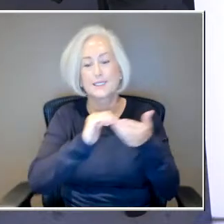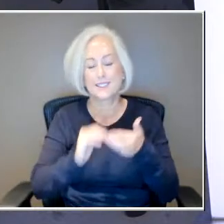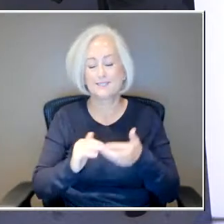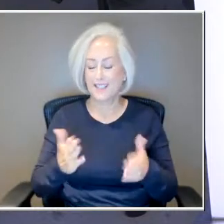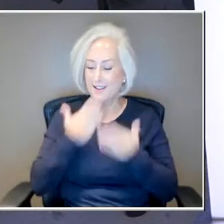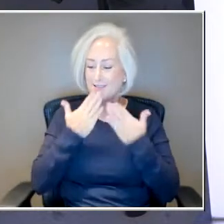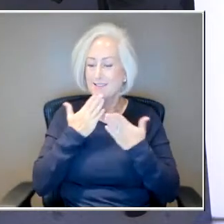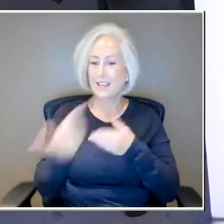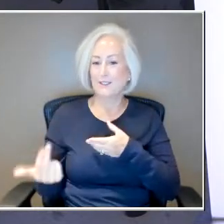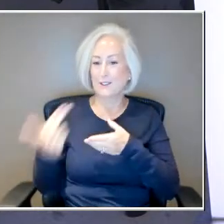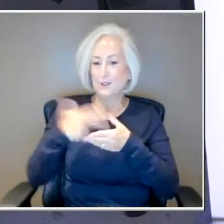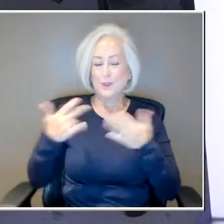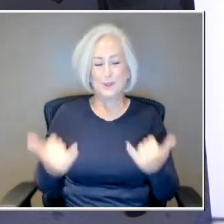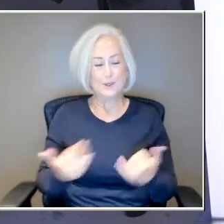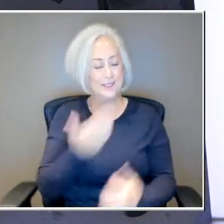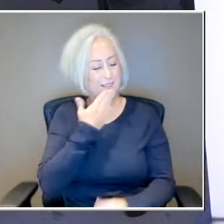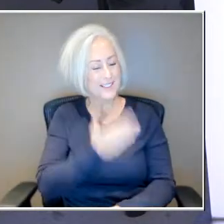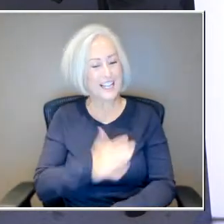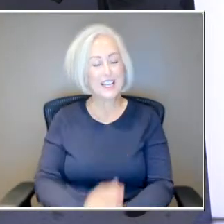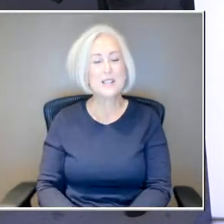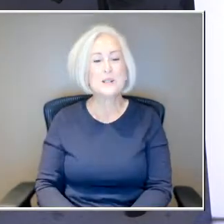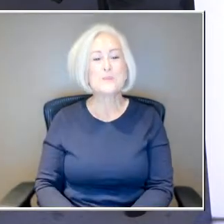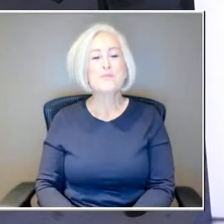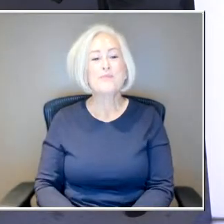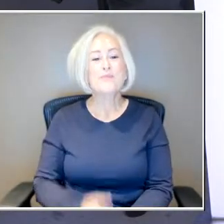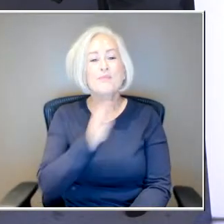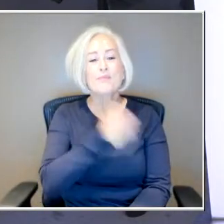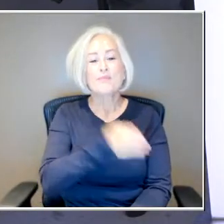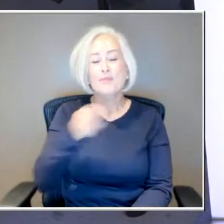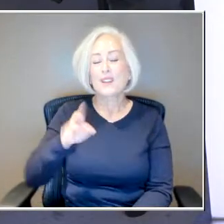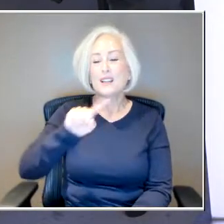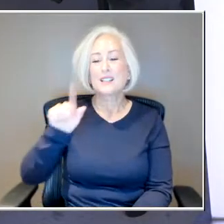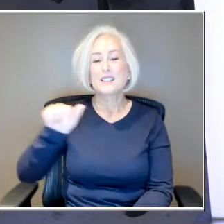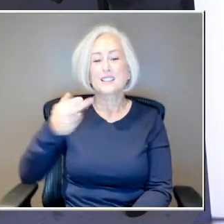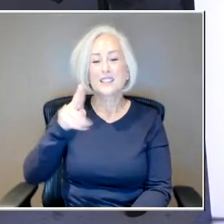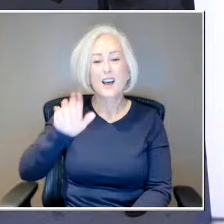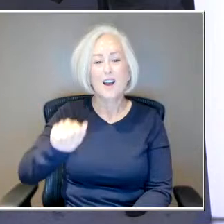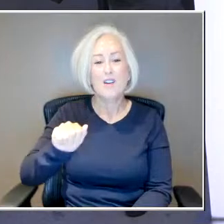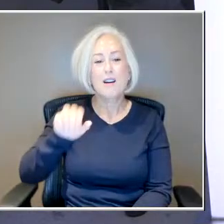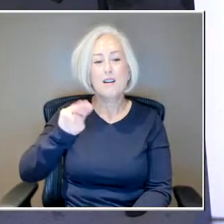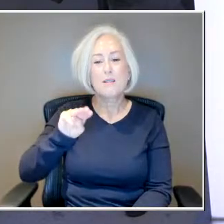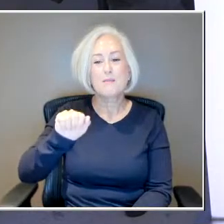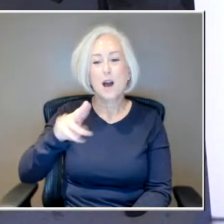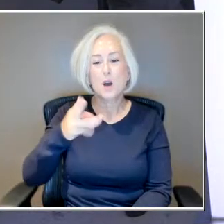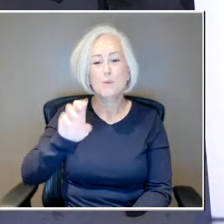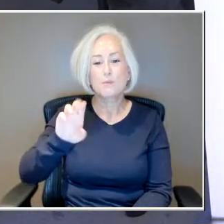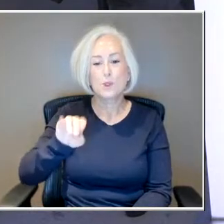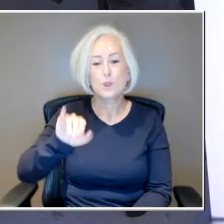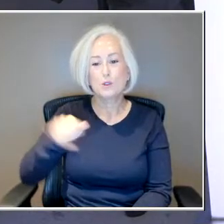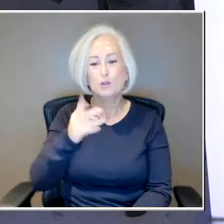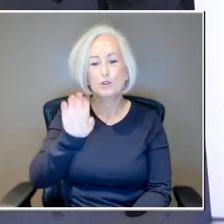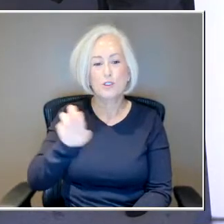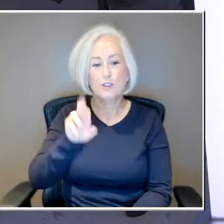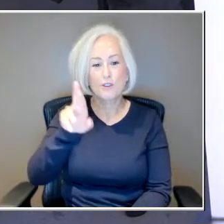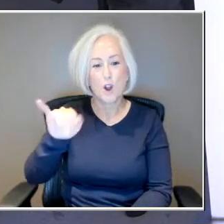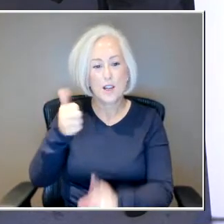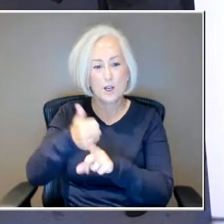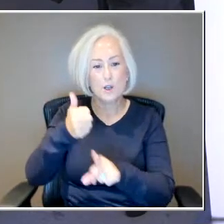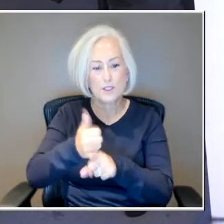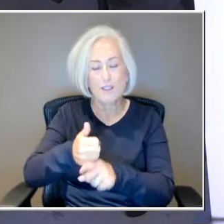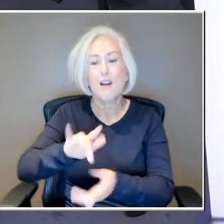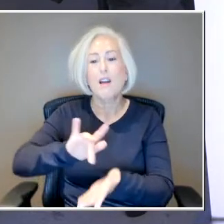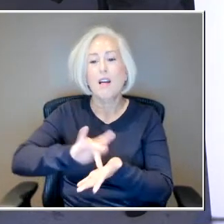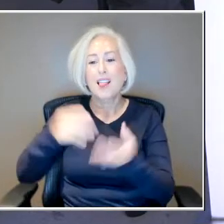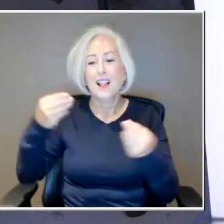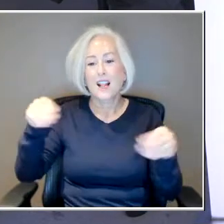Thank you very much. We're also joined this morning by Zara Mahmoud Jafari, a clinical pharmacy manager at the KU Cancer Center, and she